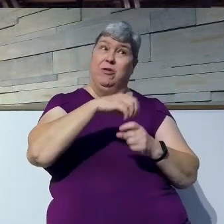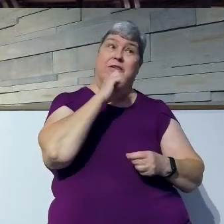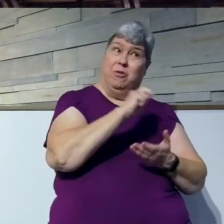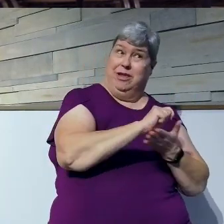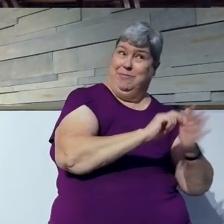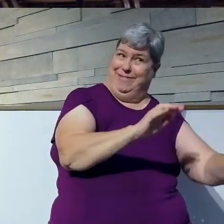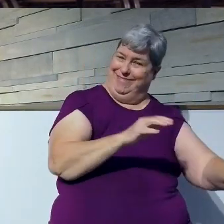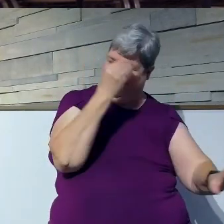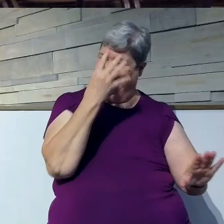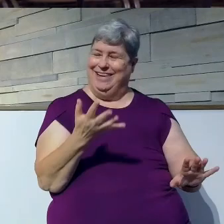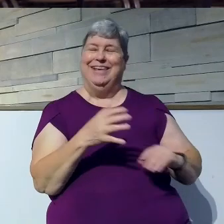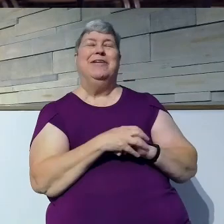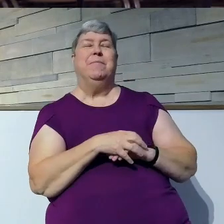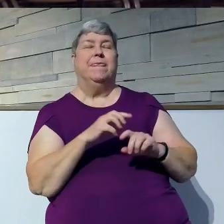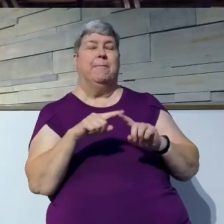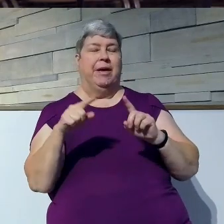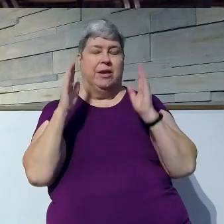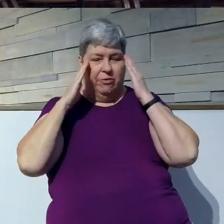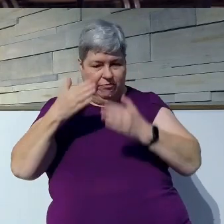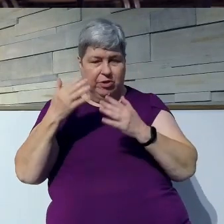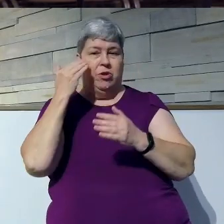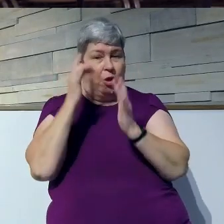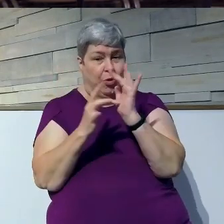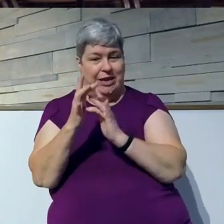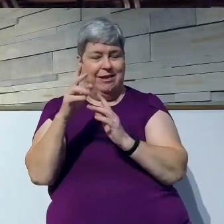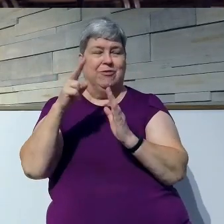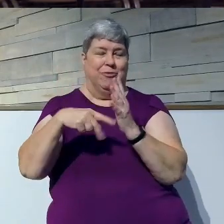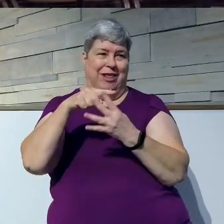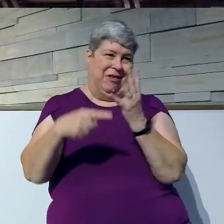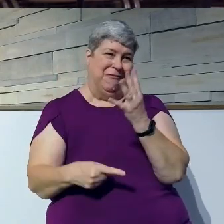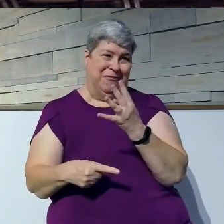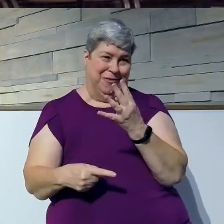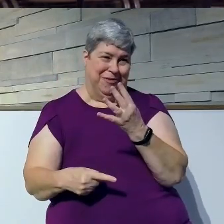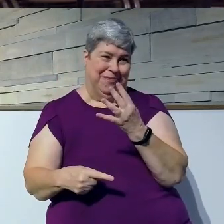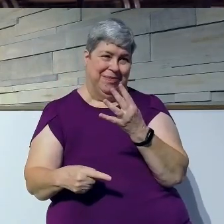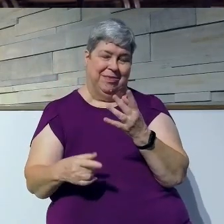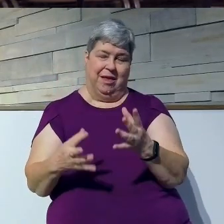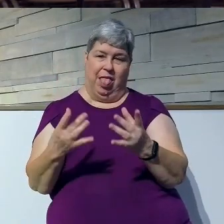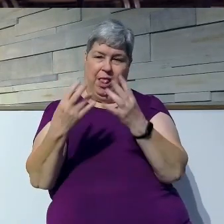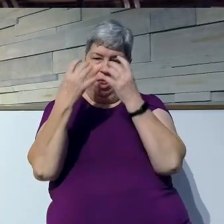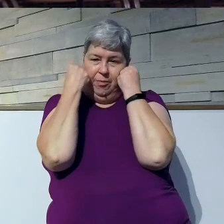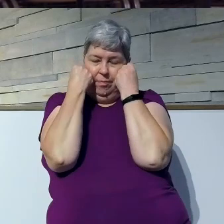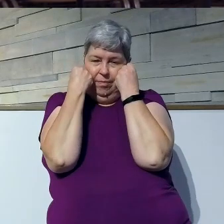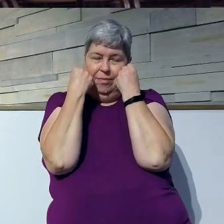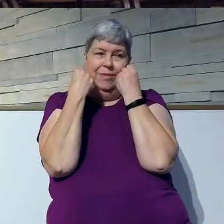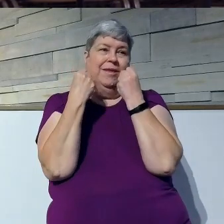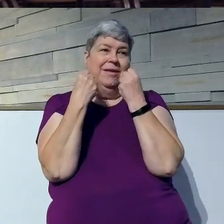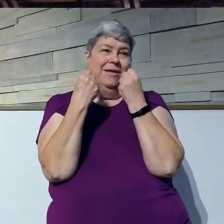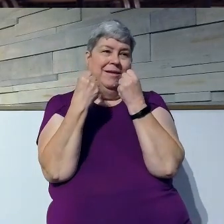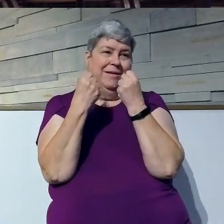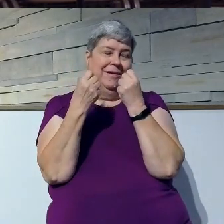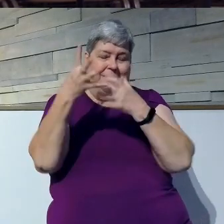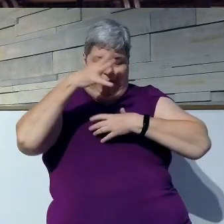Testament, by the way. But to know Jesus, it's in the Gospels. drink those in as well, and very much in